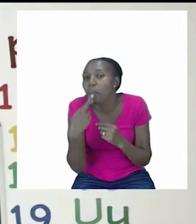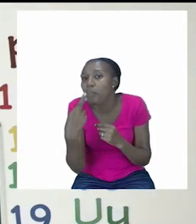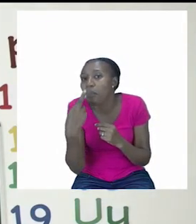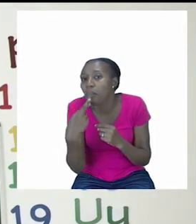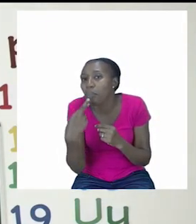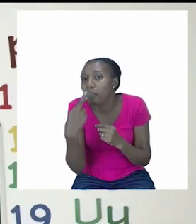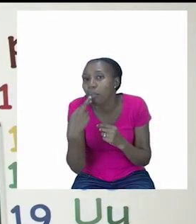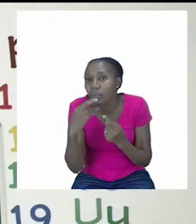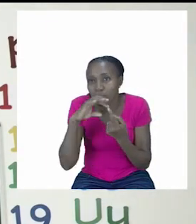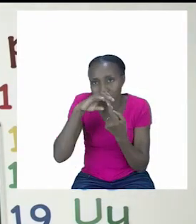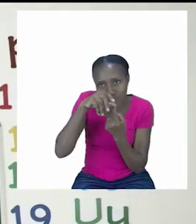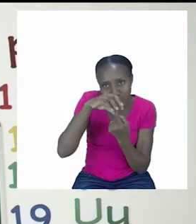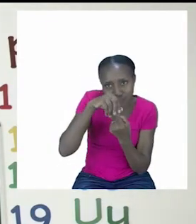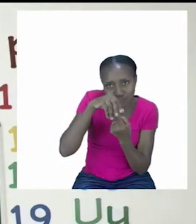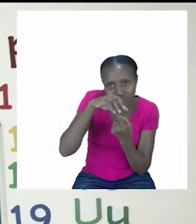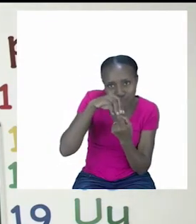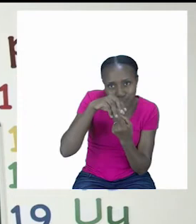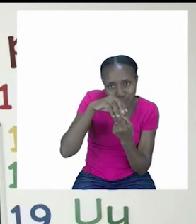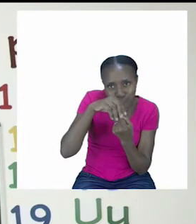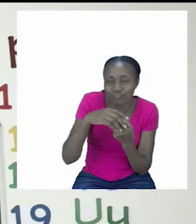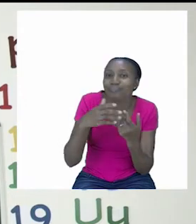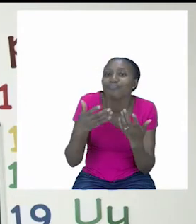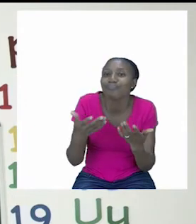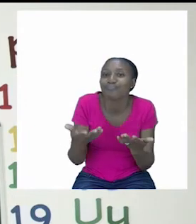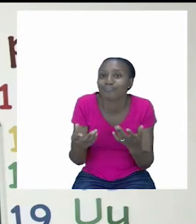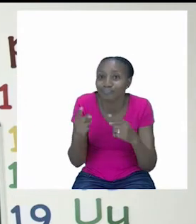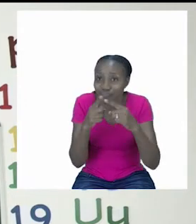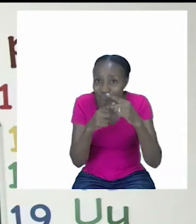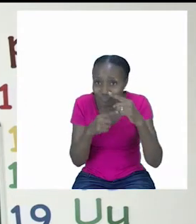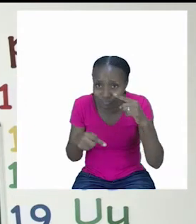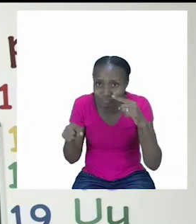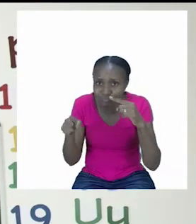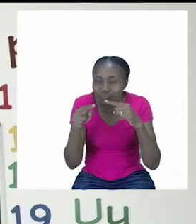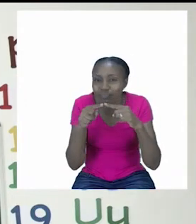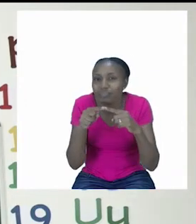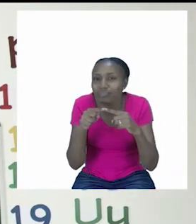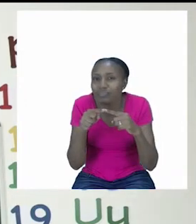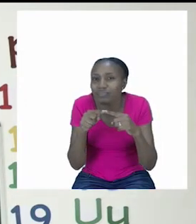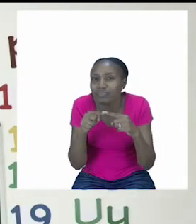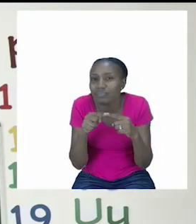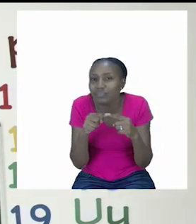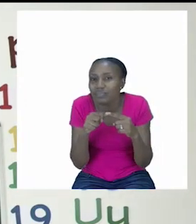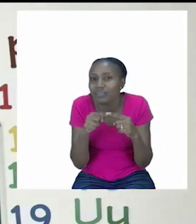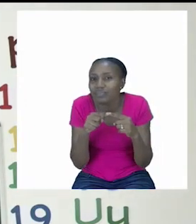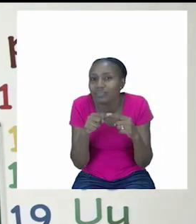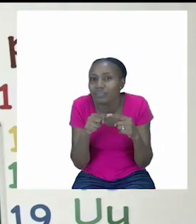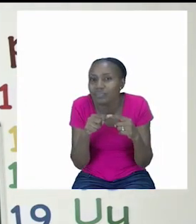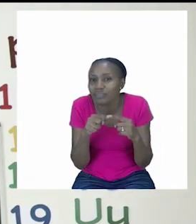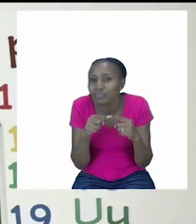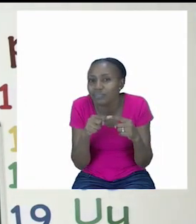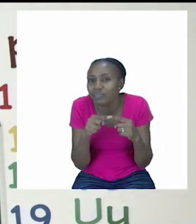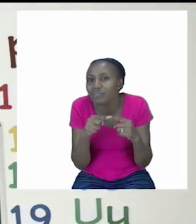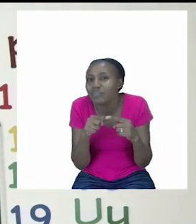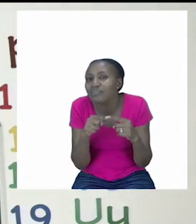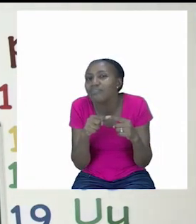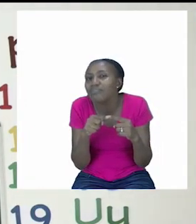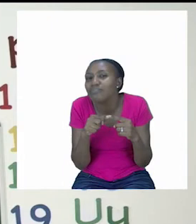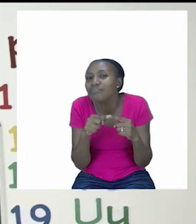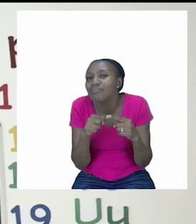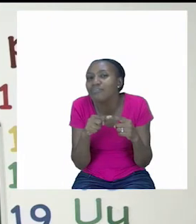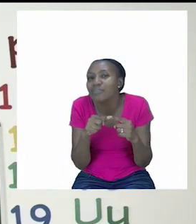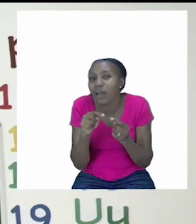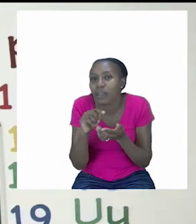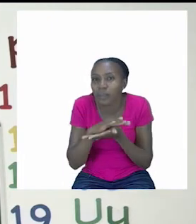my red bottle top. And then we can have some